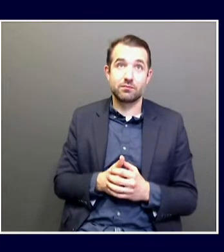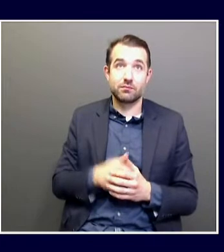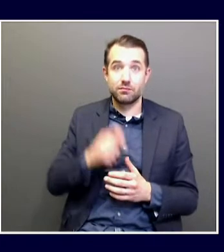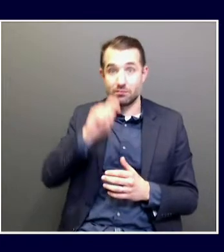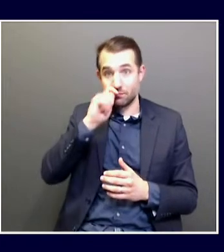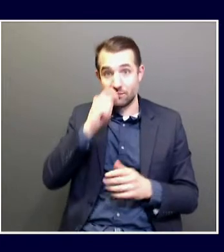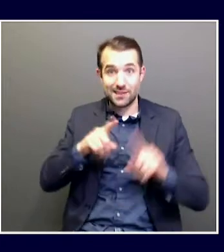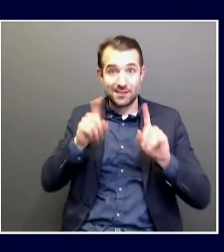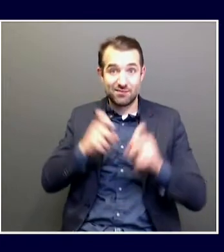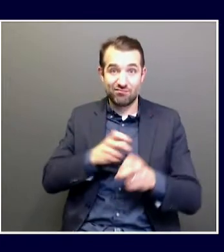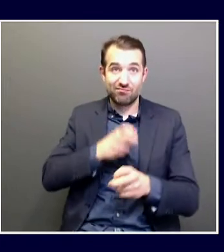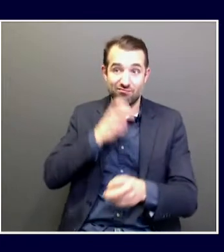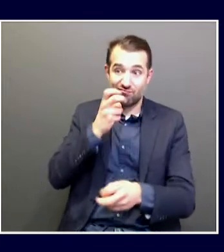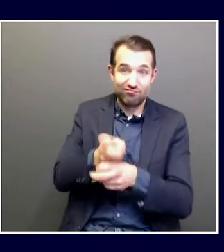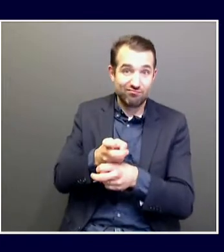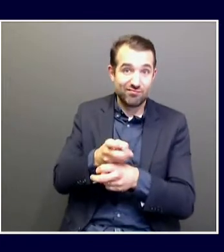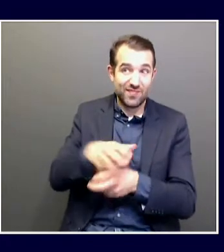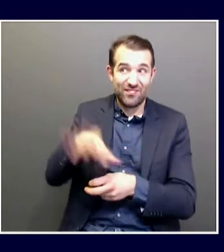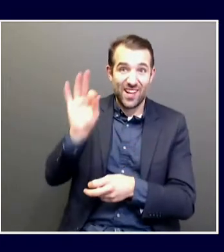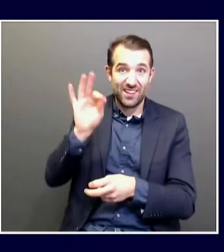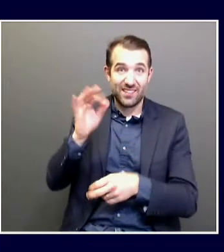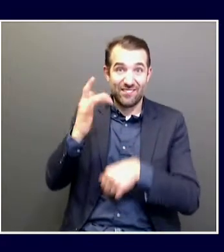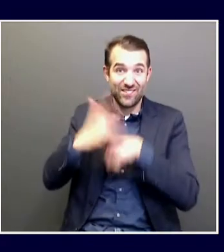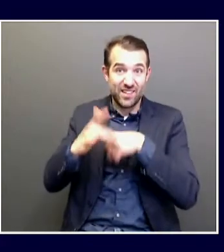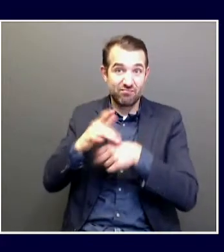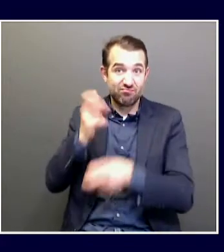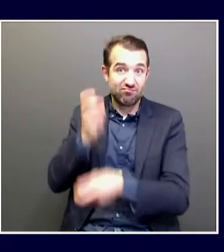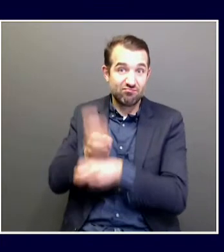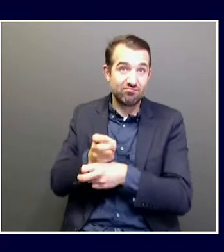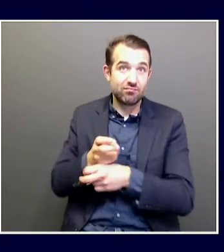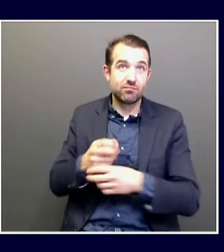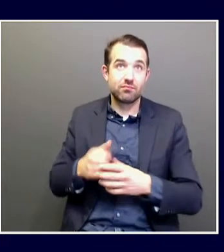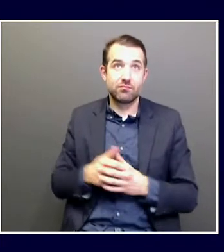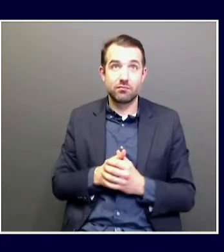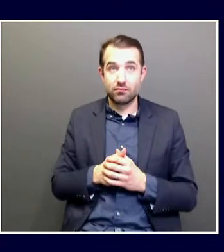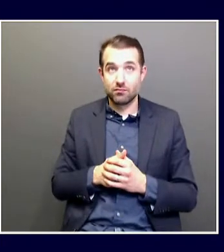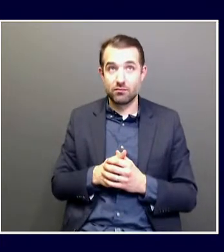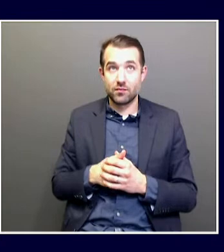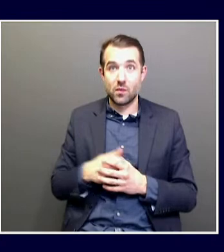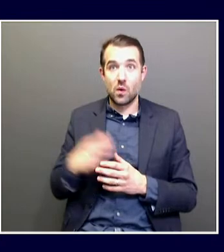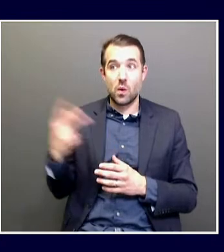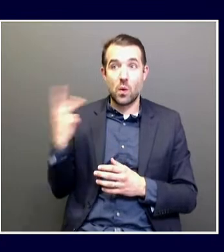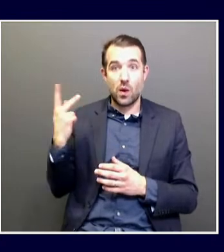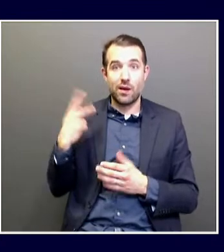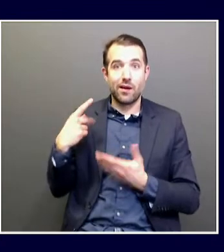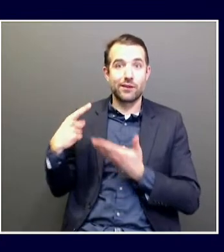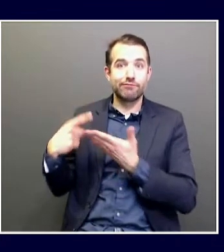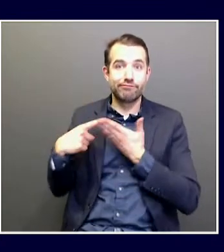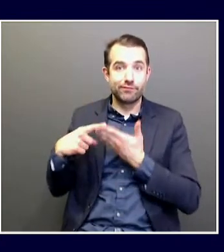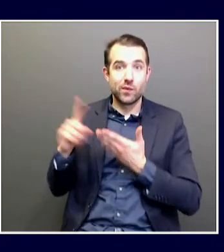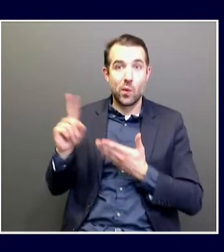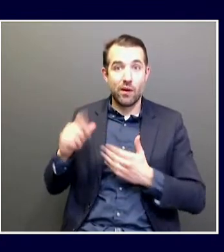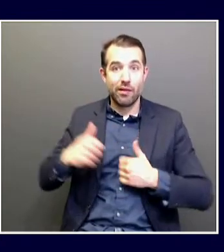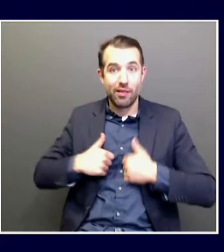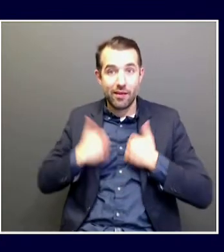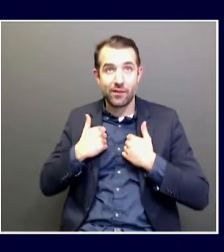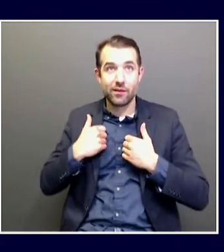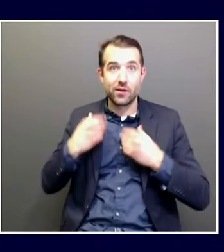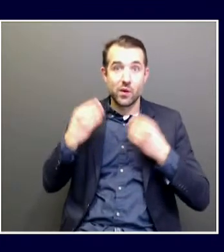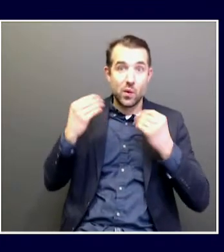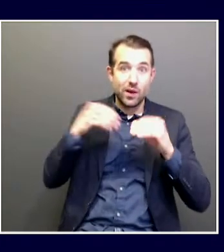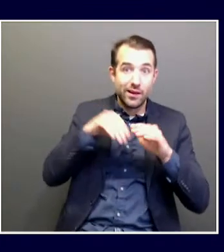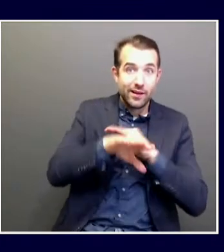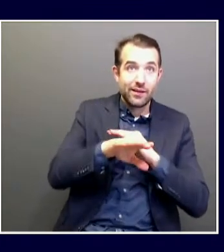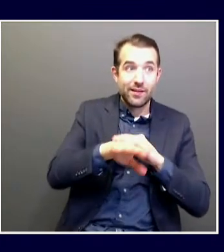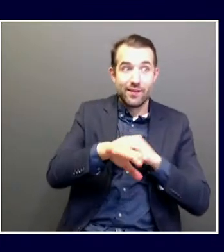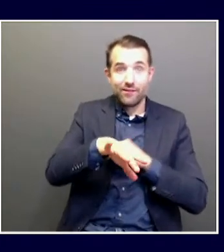are available. Commissioner and I were just chatting early about what we were seeing in our respective neighborhoods, and we've both found them and seen them on the